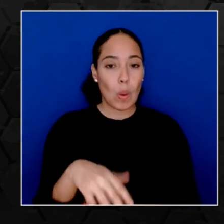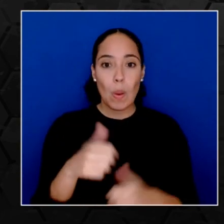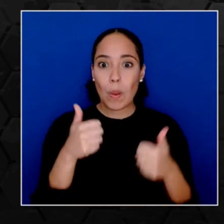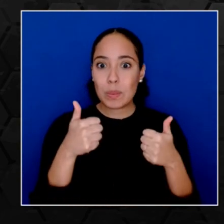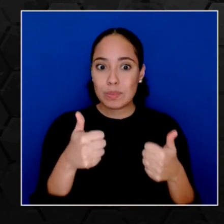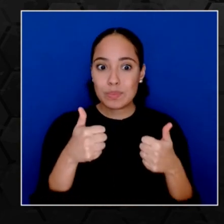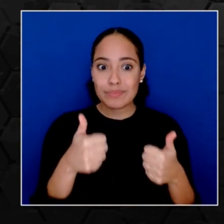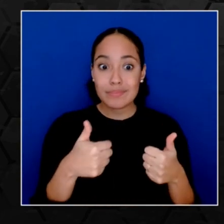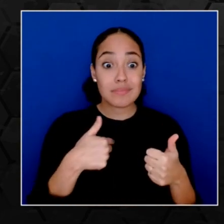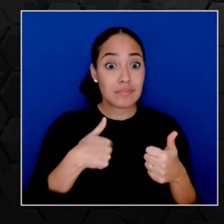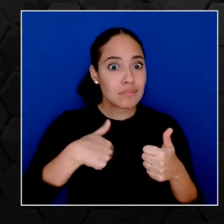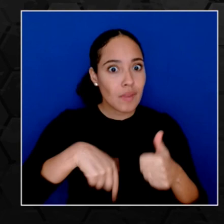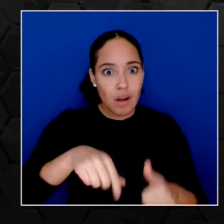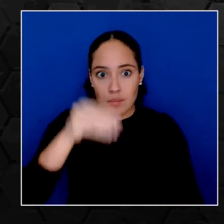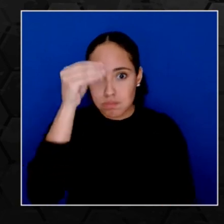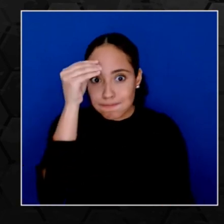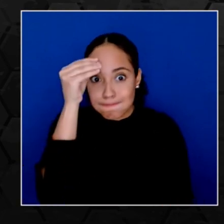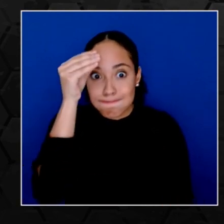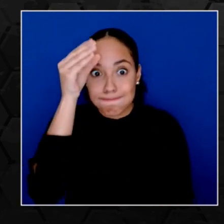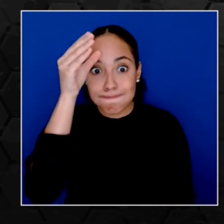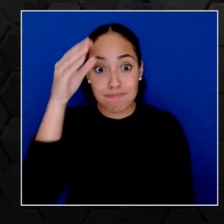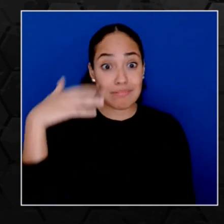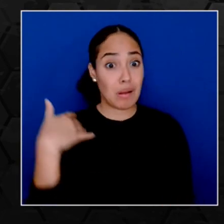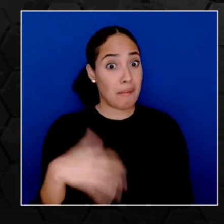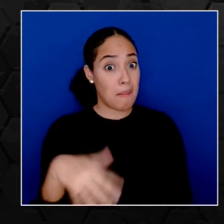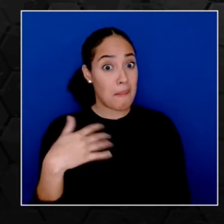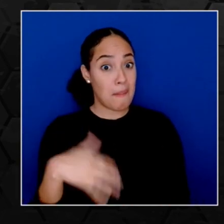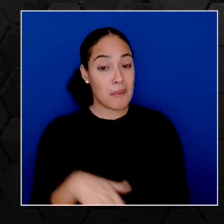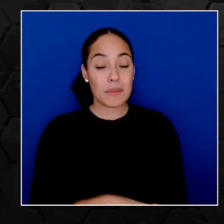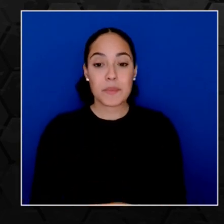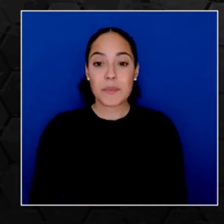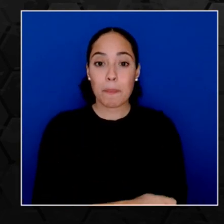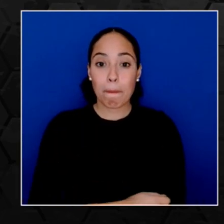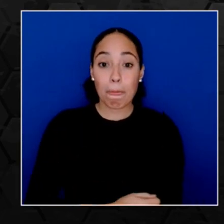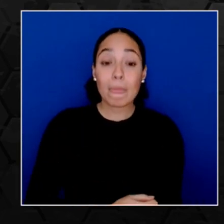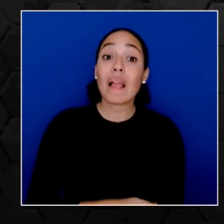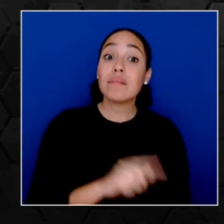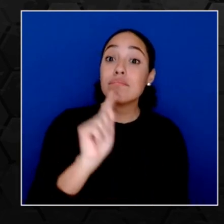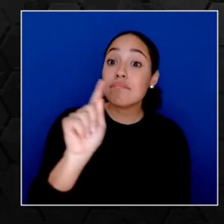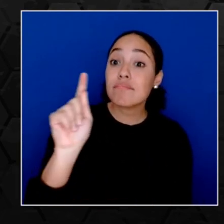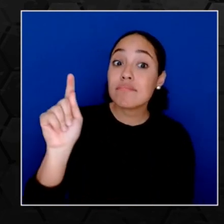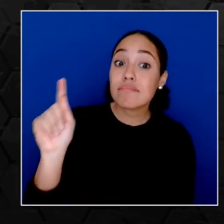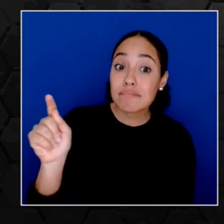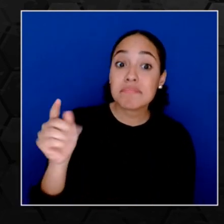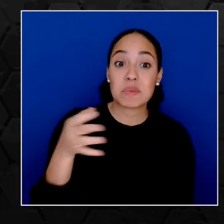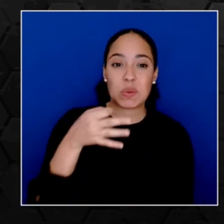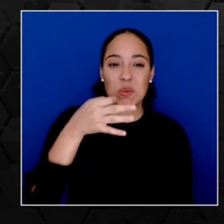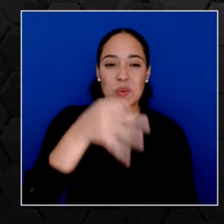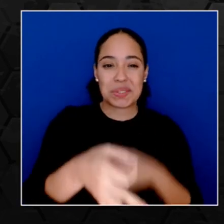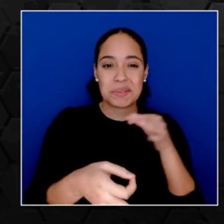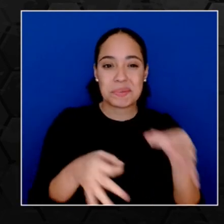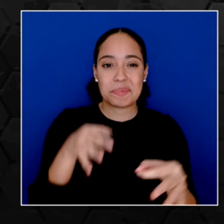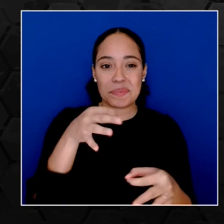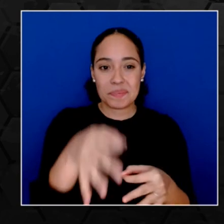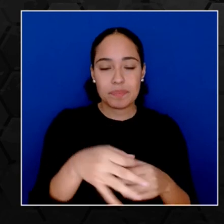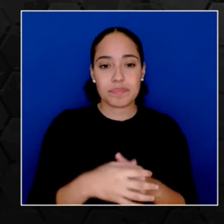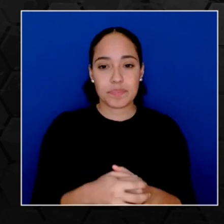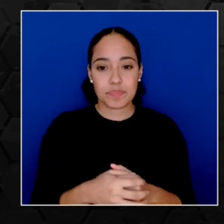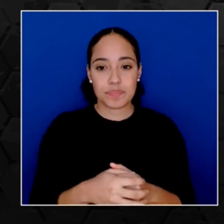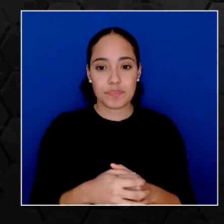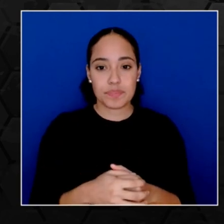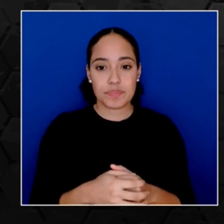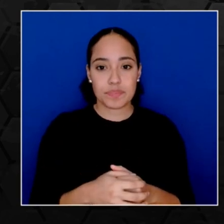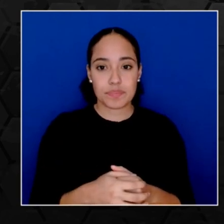lot. So we have some questions. Yep. So what, in your opinion, is the